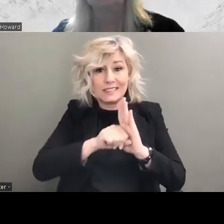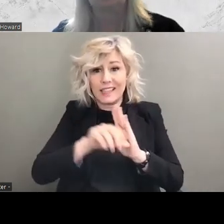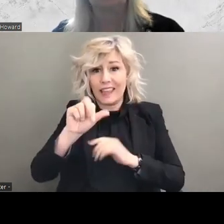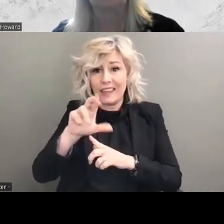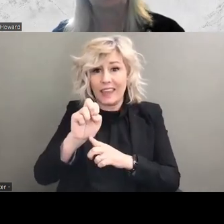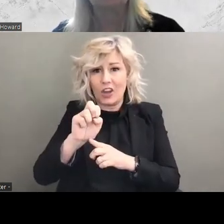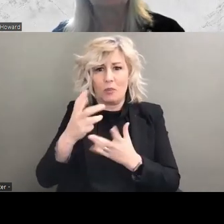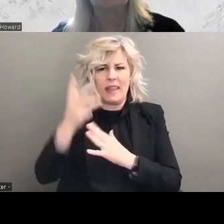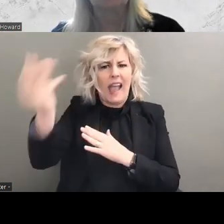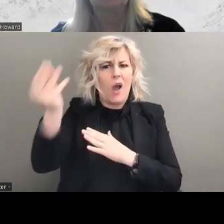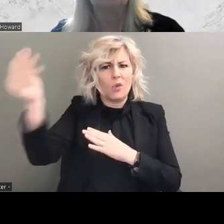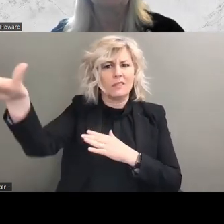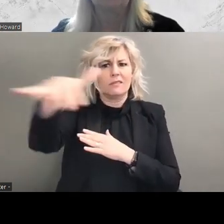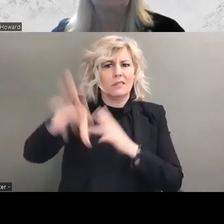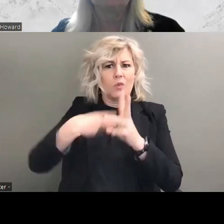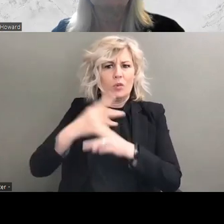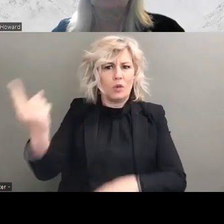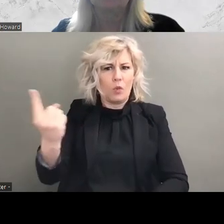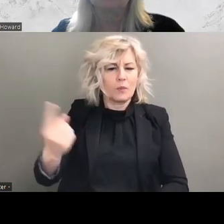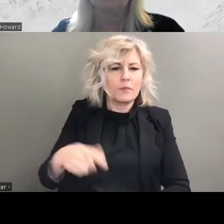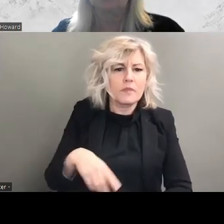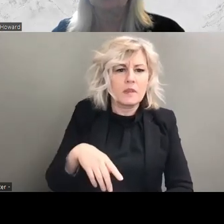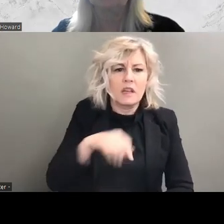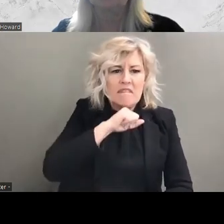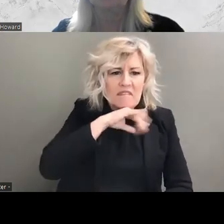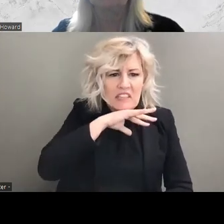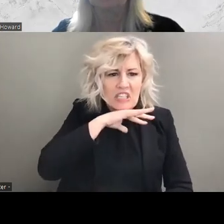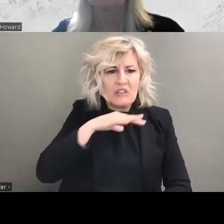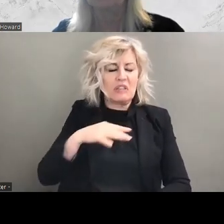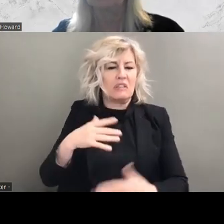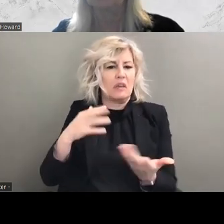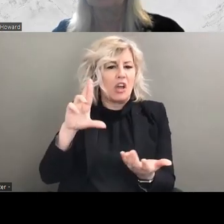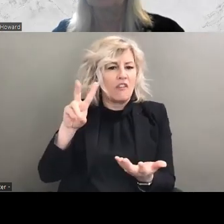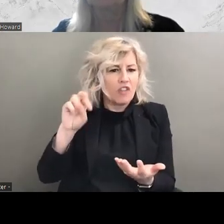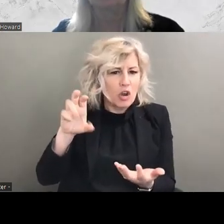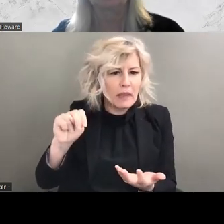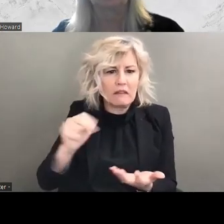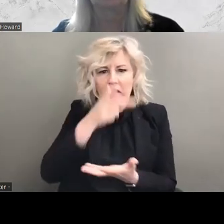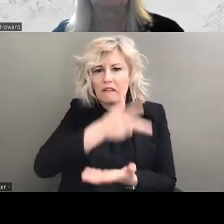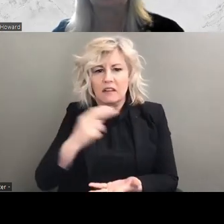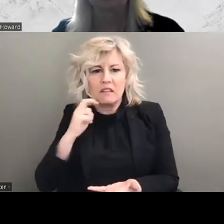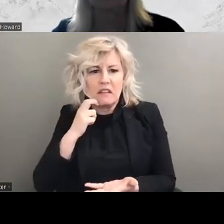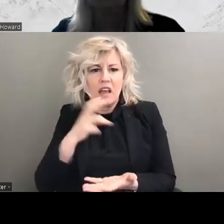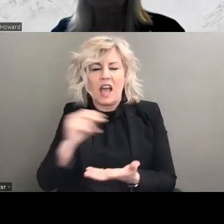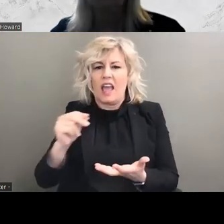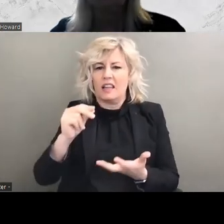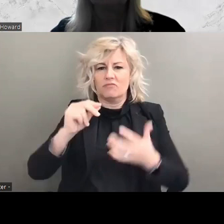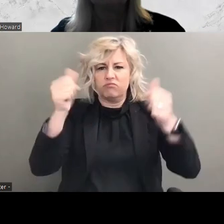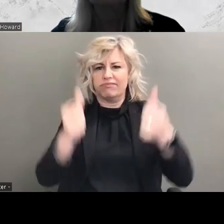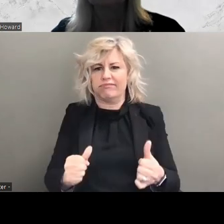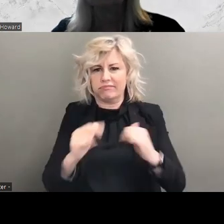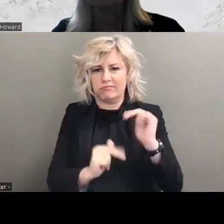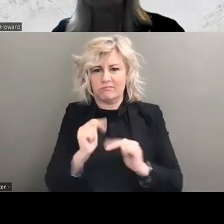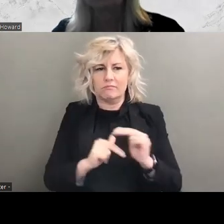be out on their own. Filth, vermin, poor nutrition, and very derelict structures, including